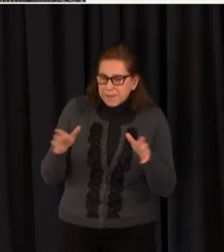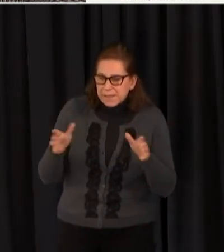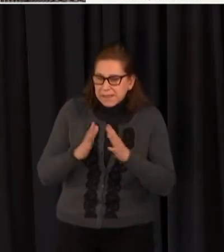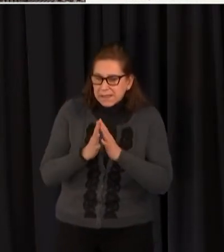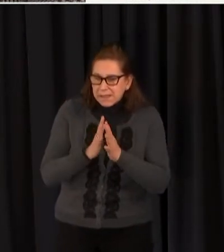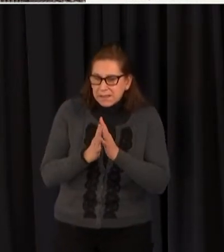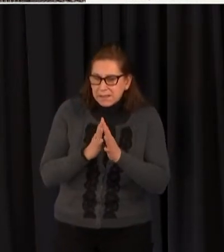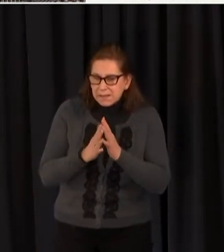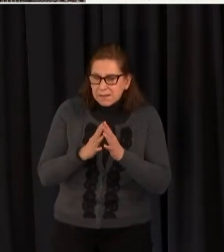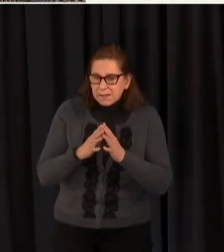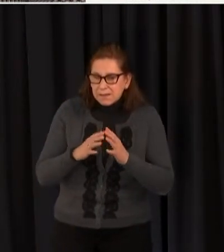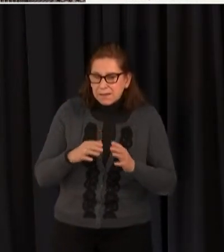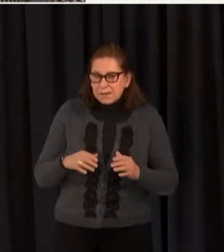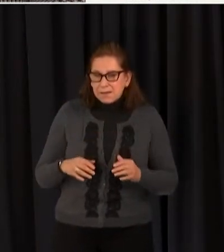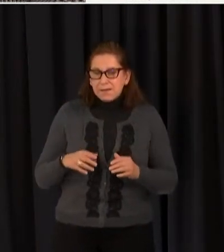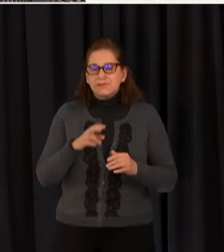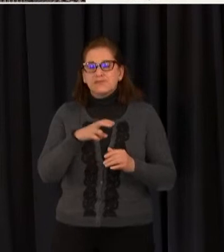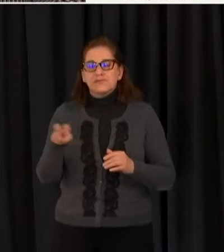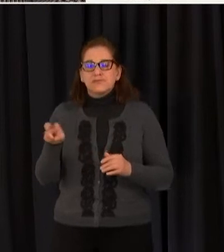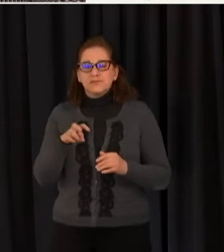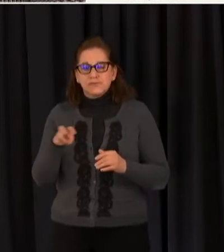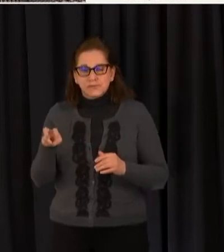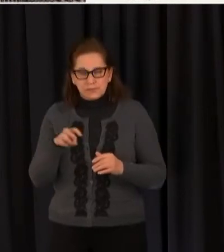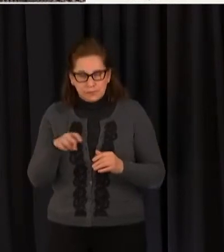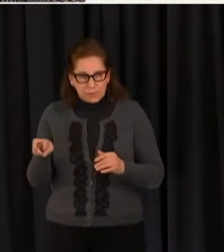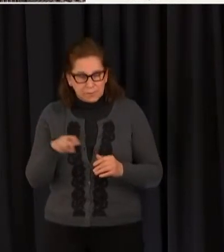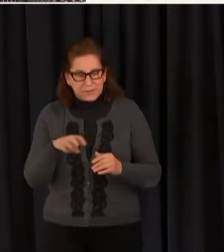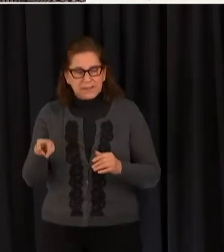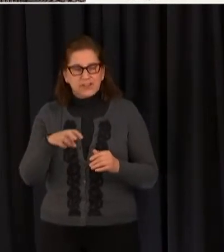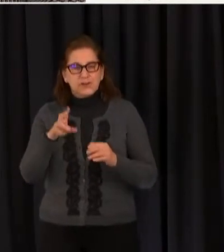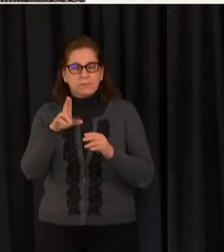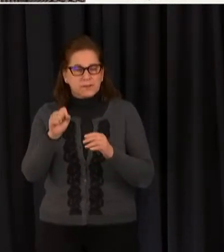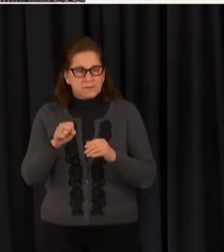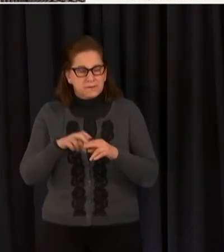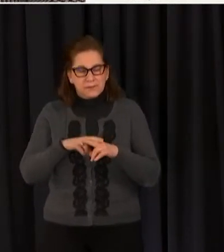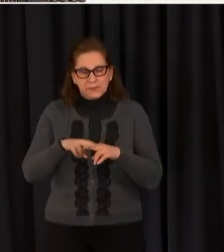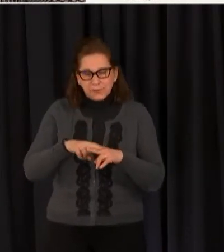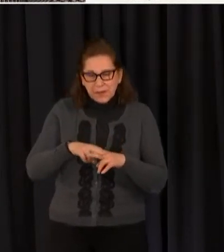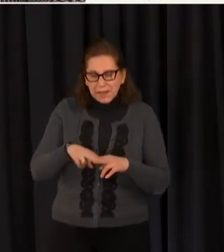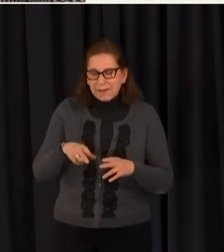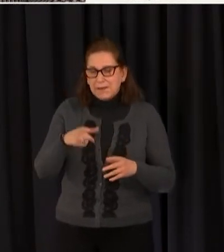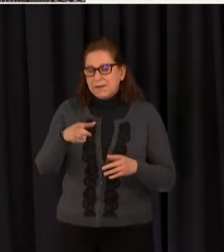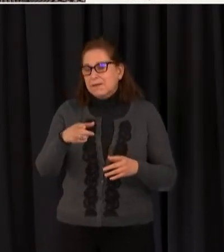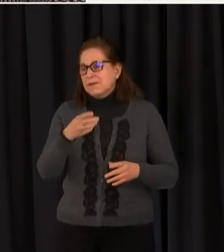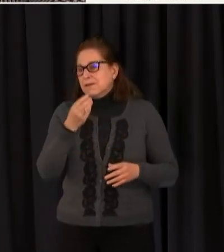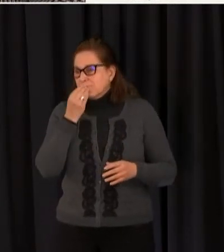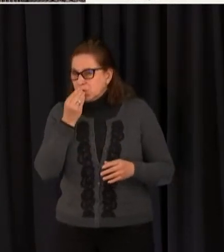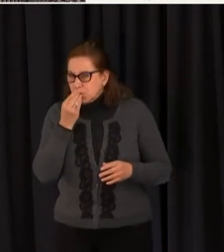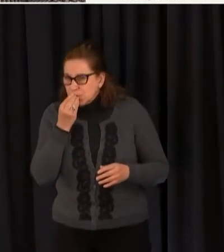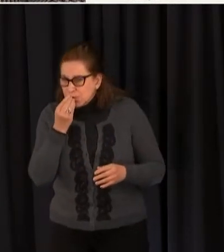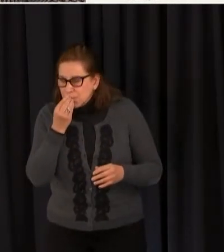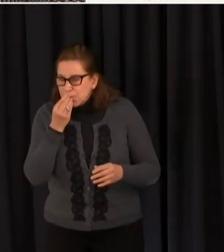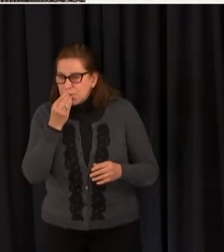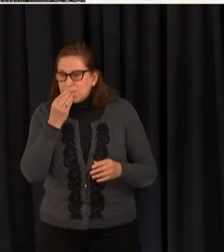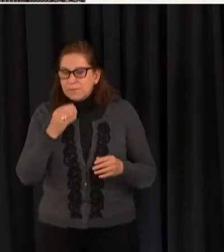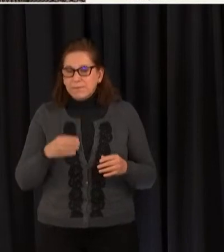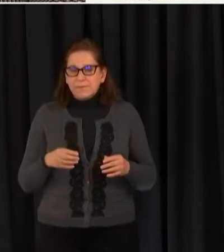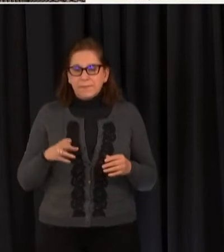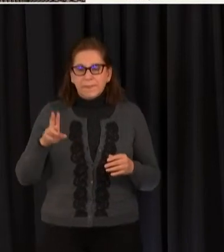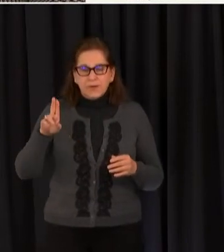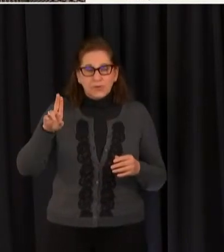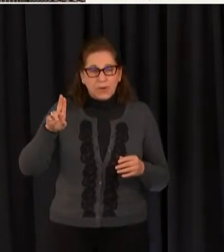our restaurants and food trucks, et cetera. The employees of the U.S. Postal Service,